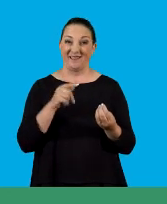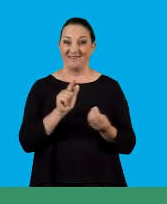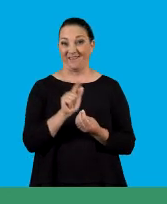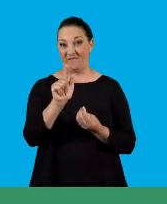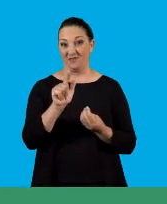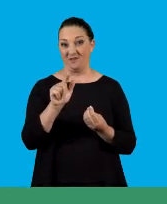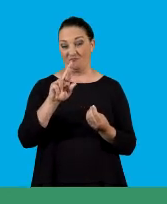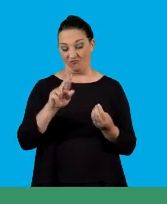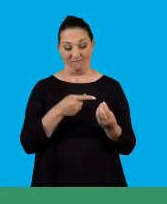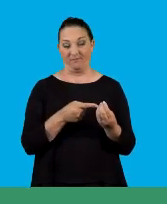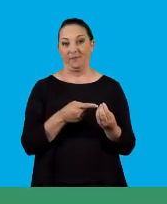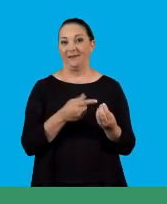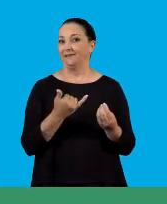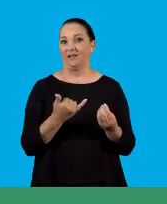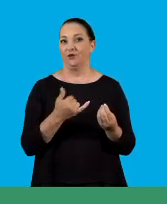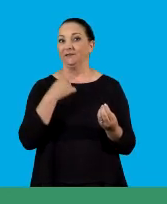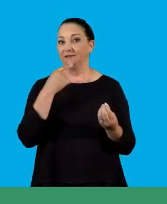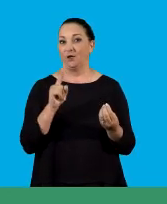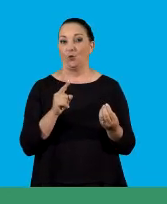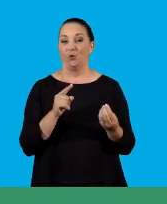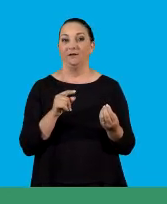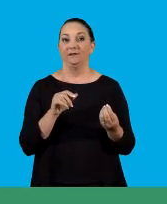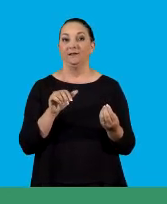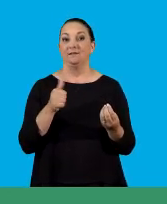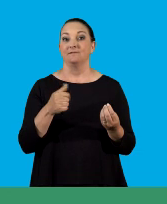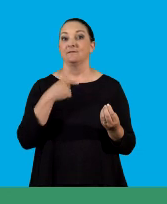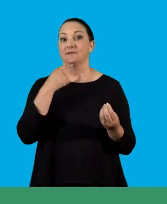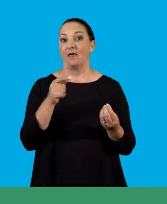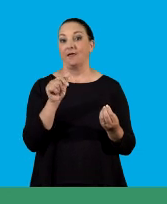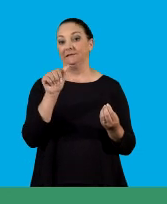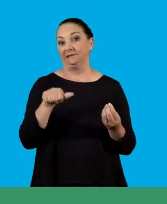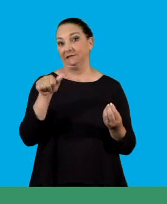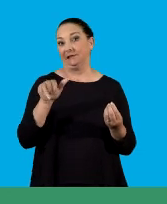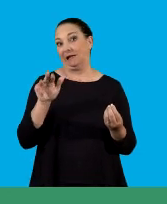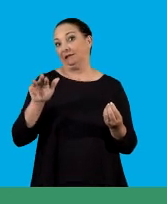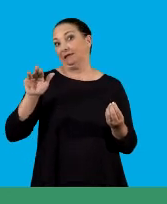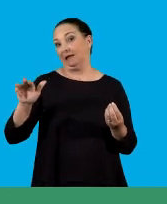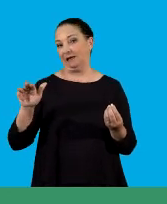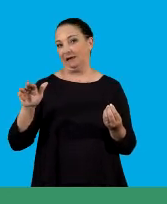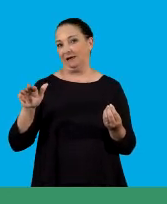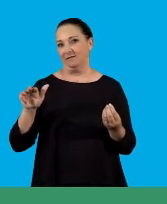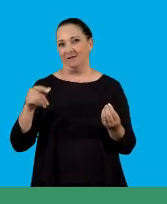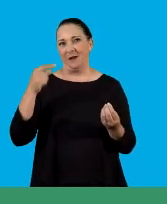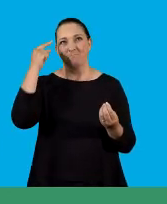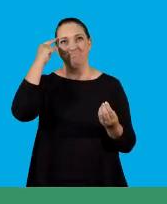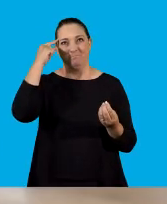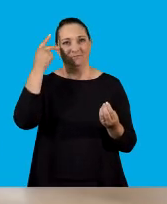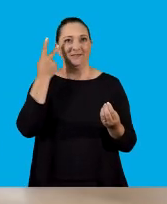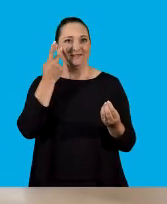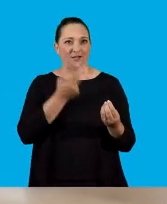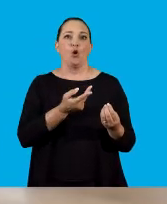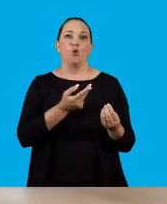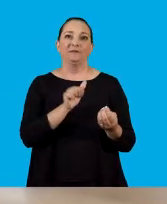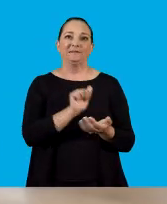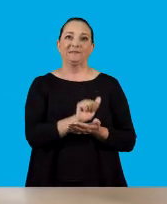could basically say the product is 16.99. That is psychology